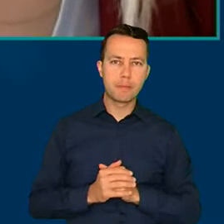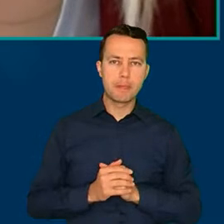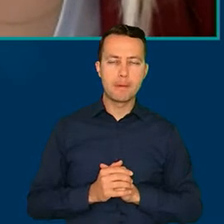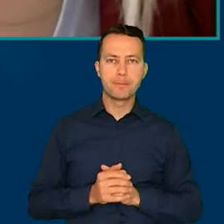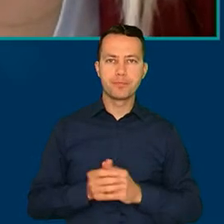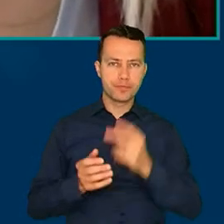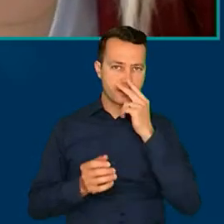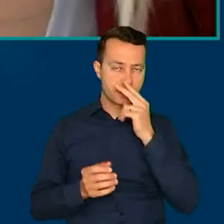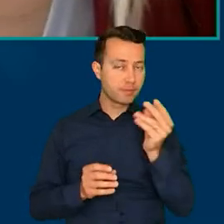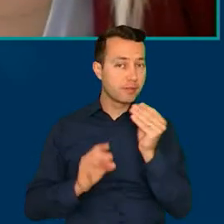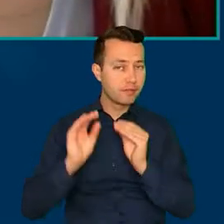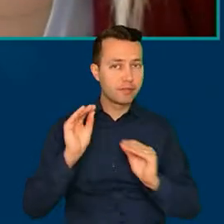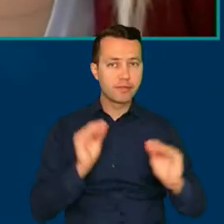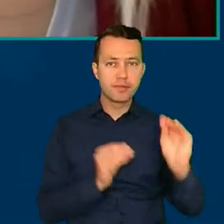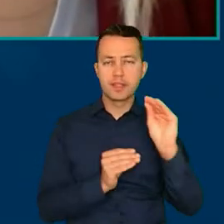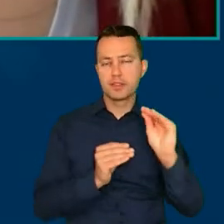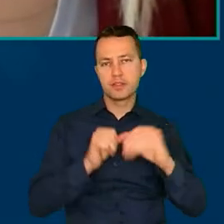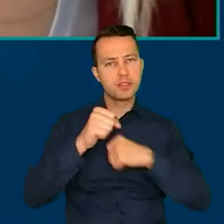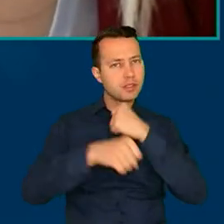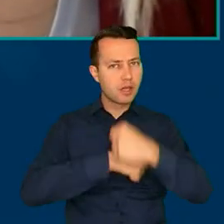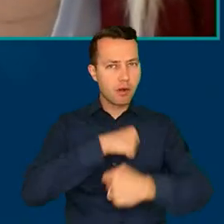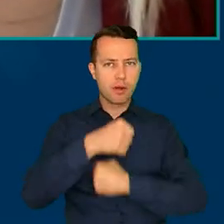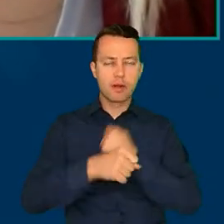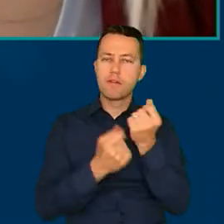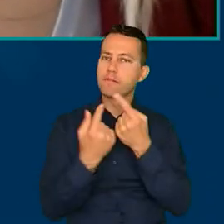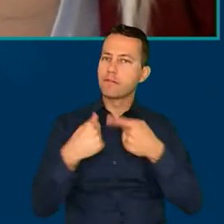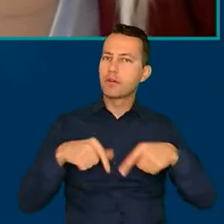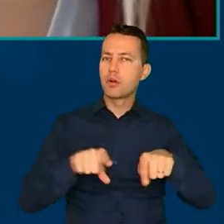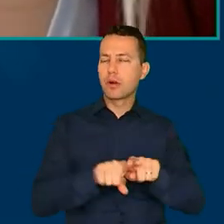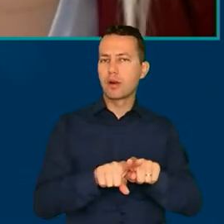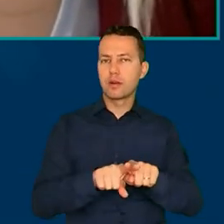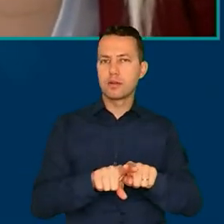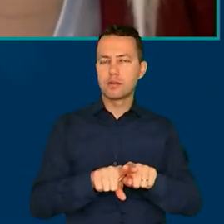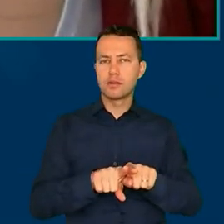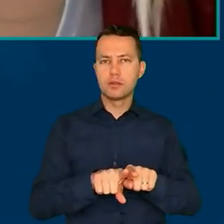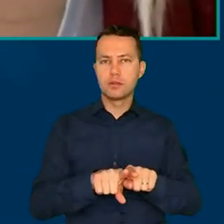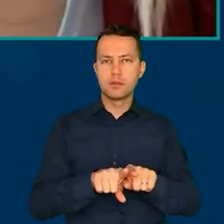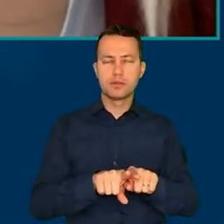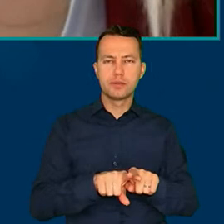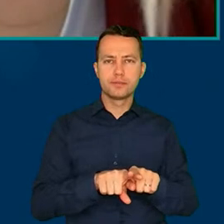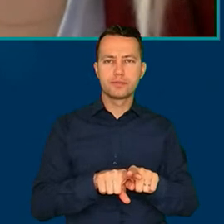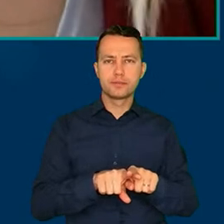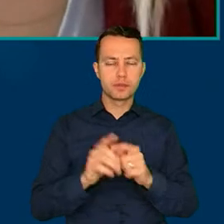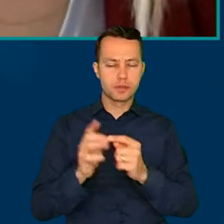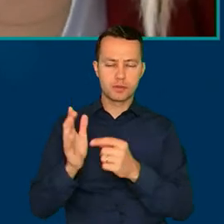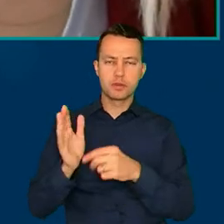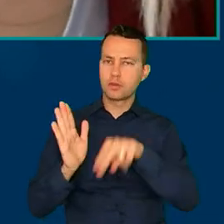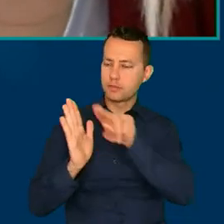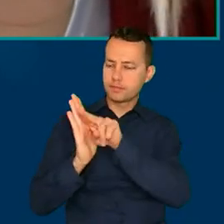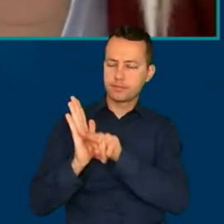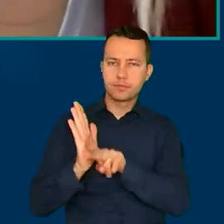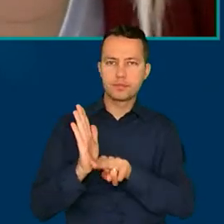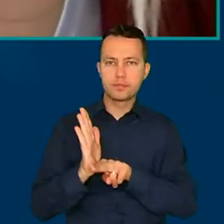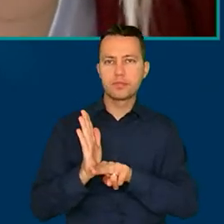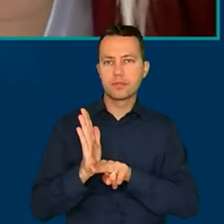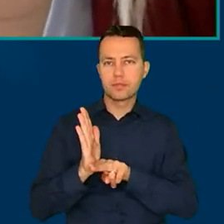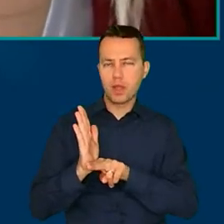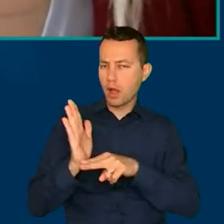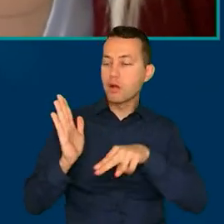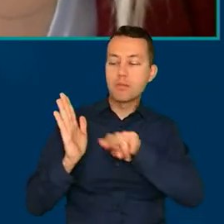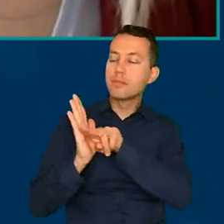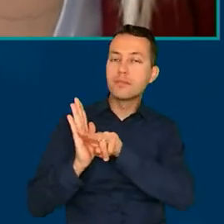past couple of years. Currently, about 75% of OECD countries have introduced or are considering